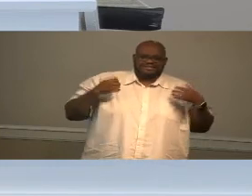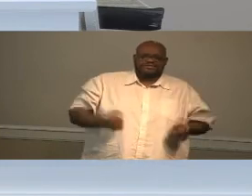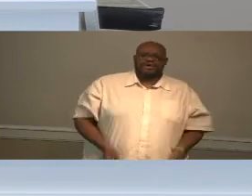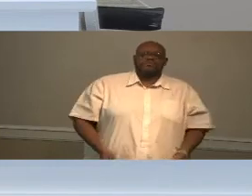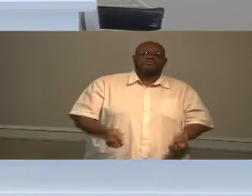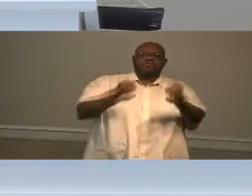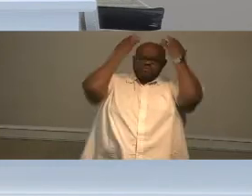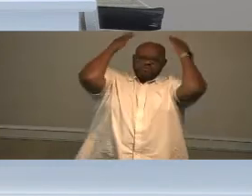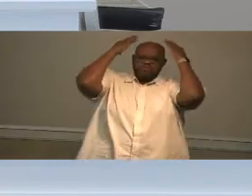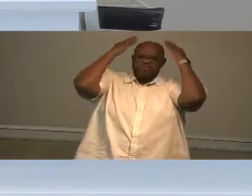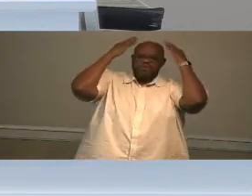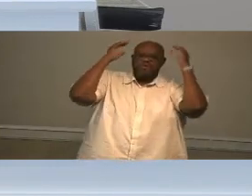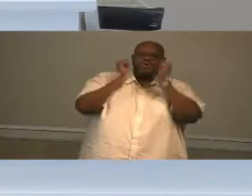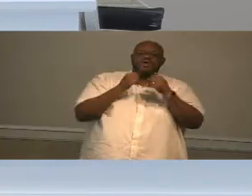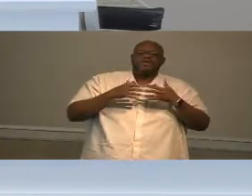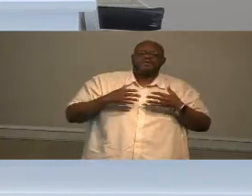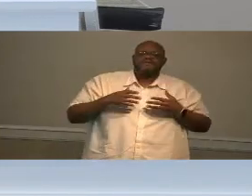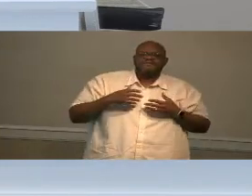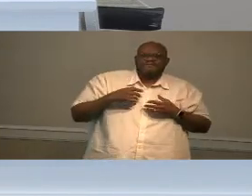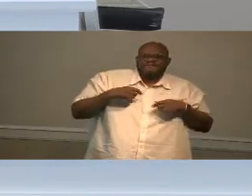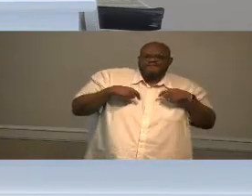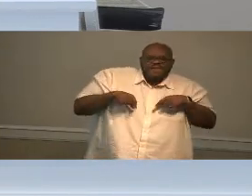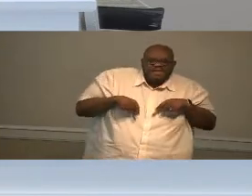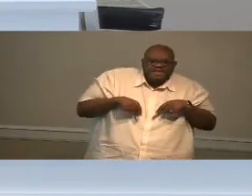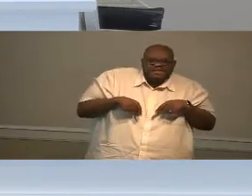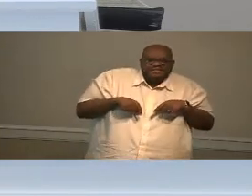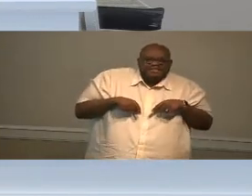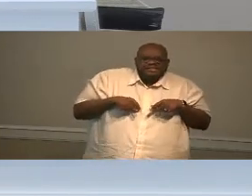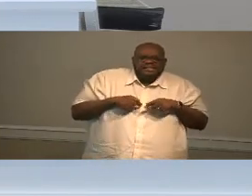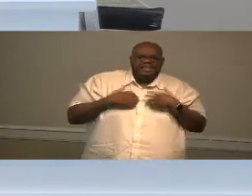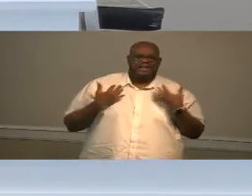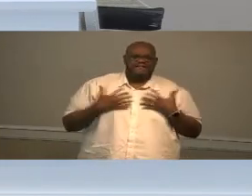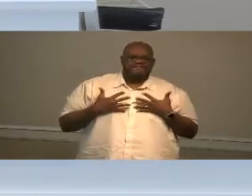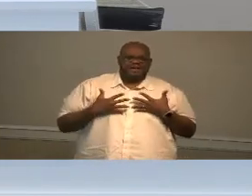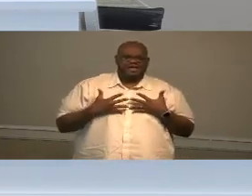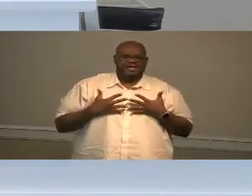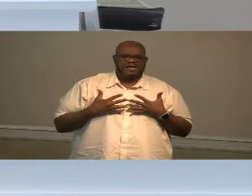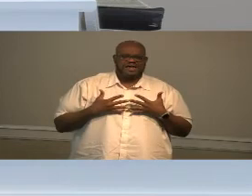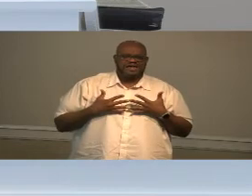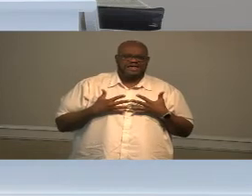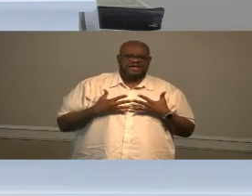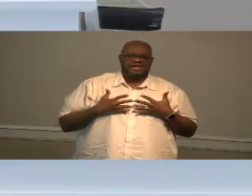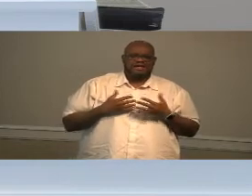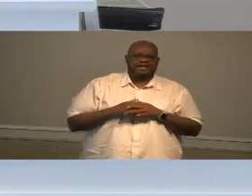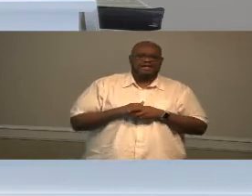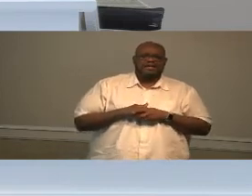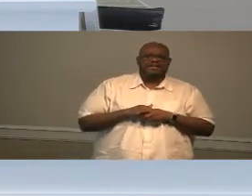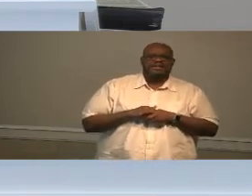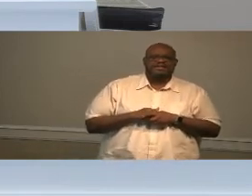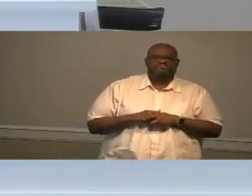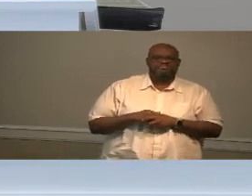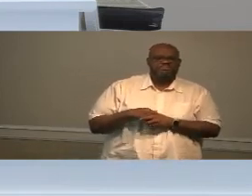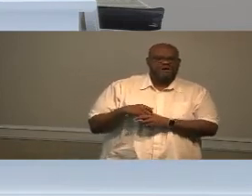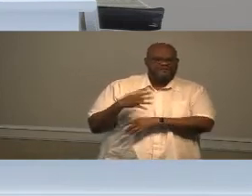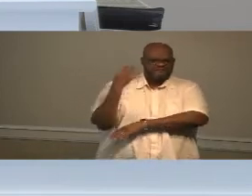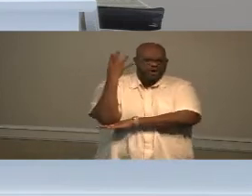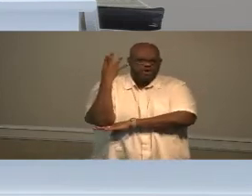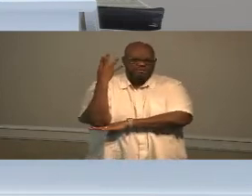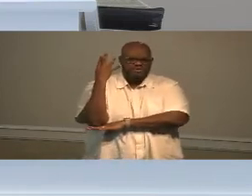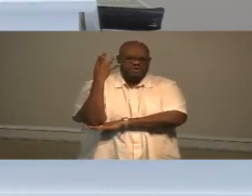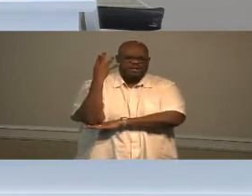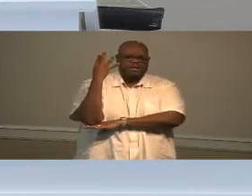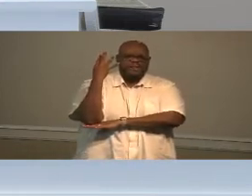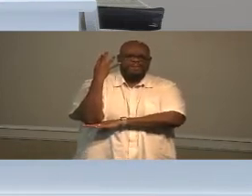know who's coming at them. They are afraid. It's the fourth watch, 4 a.m. in the